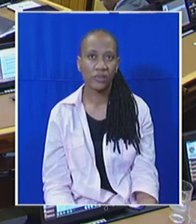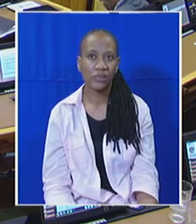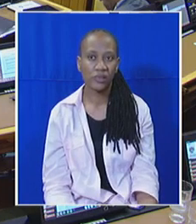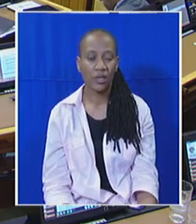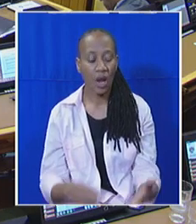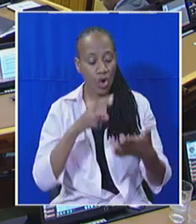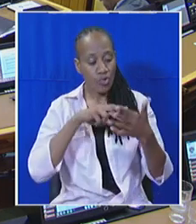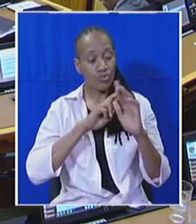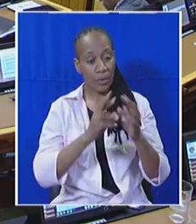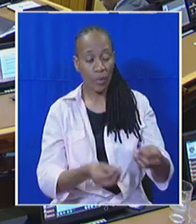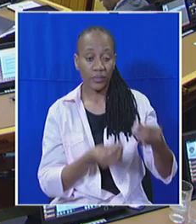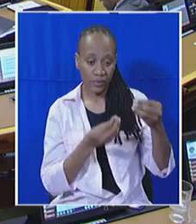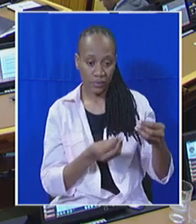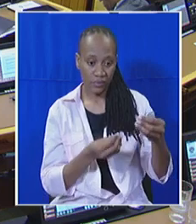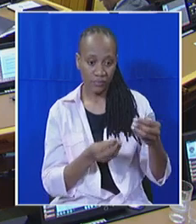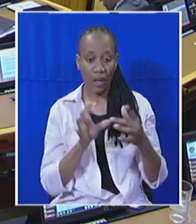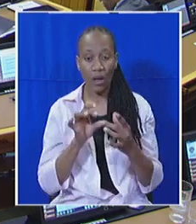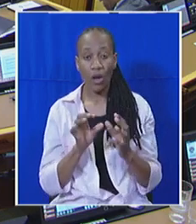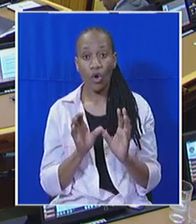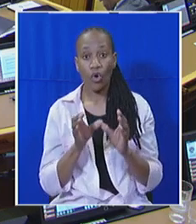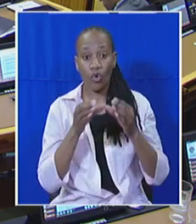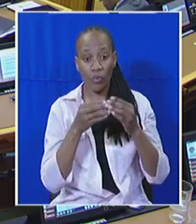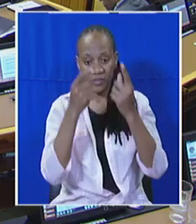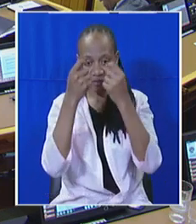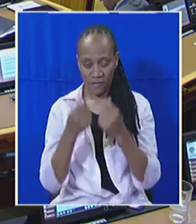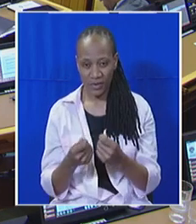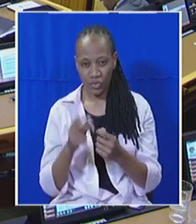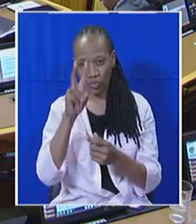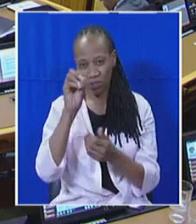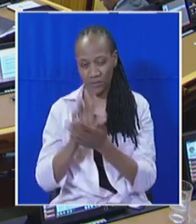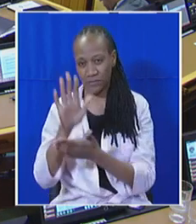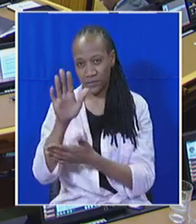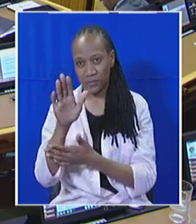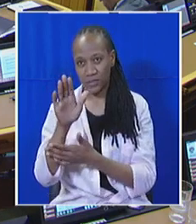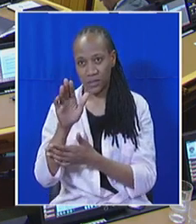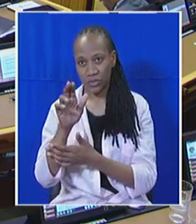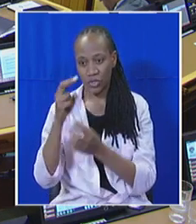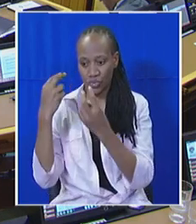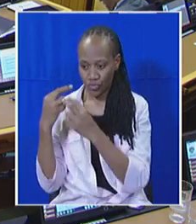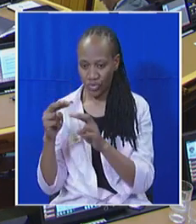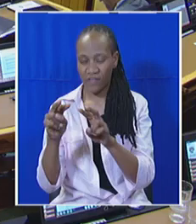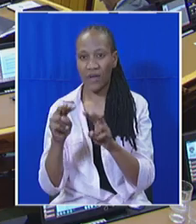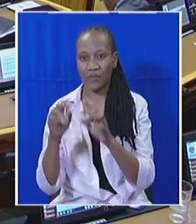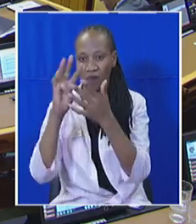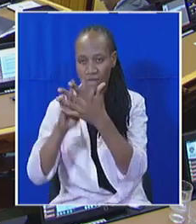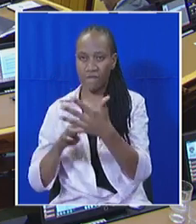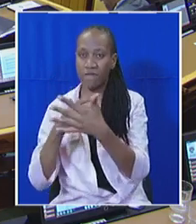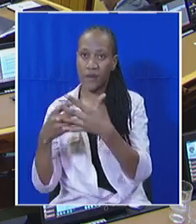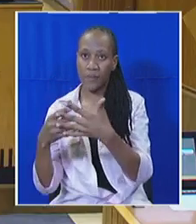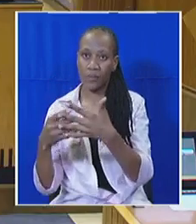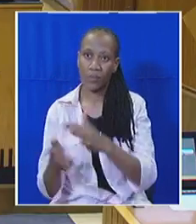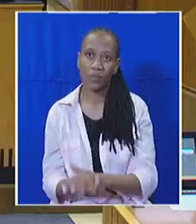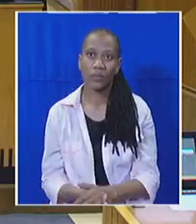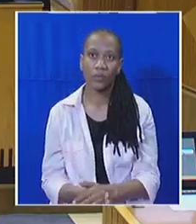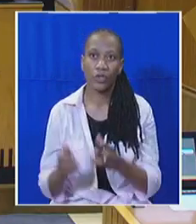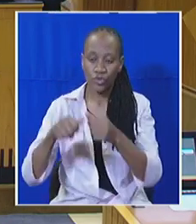Consideration of report of Standing Committee on Finance on 2015 revised fiscal framework. The